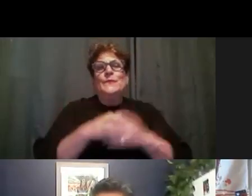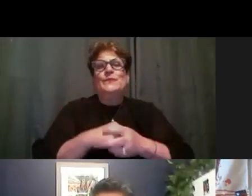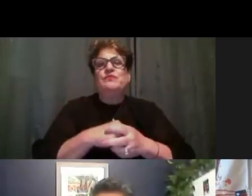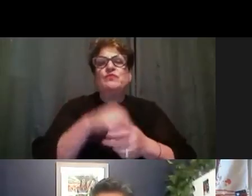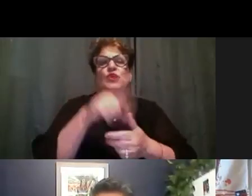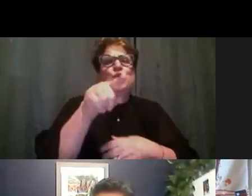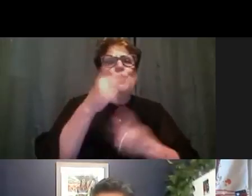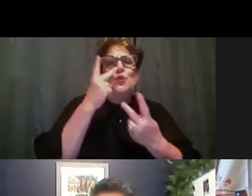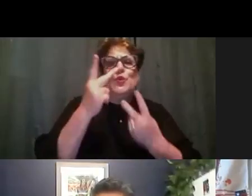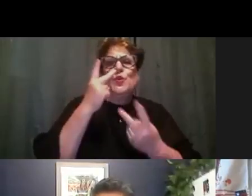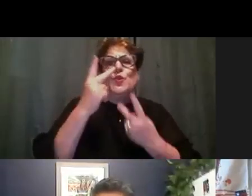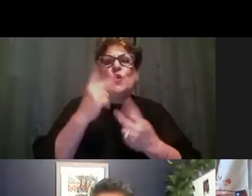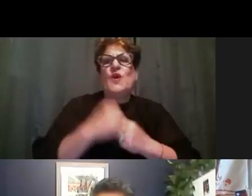seen